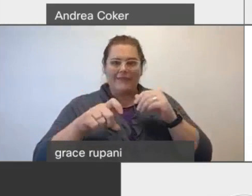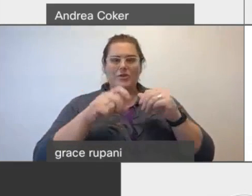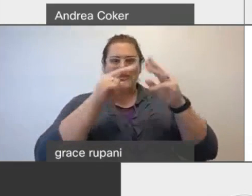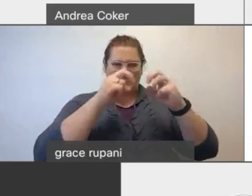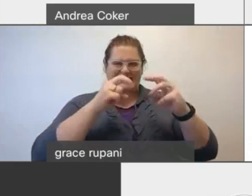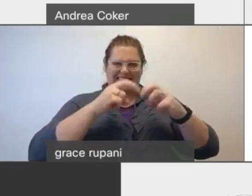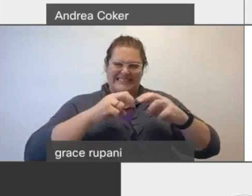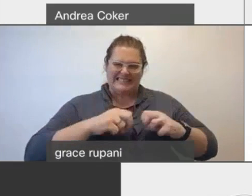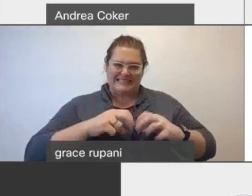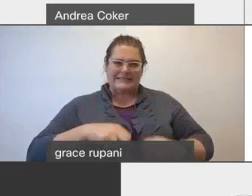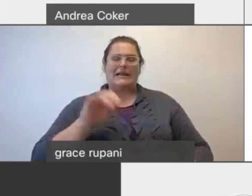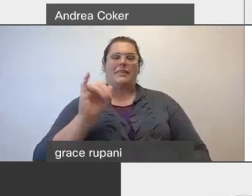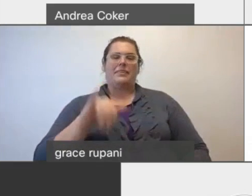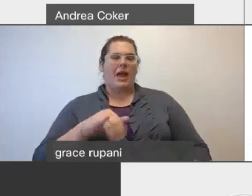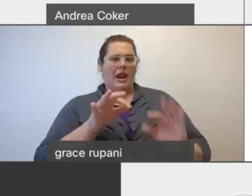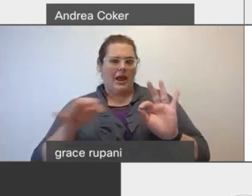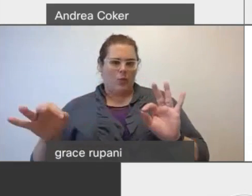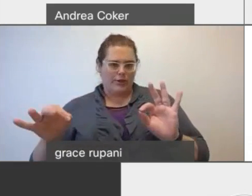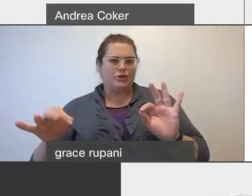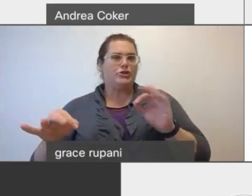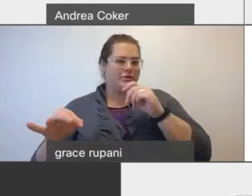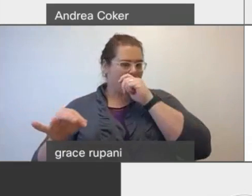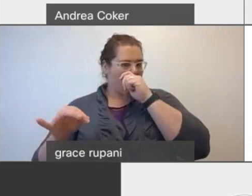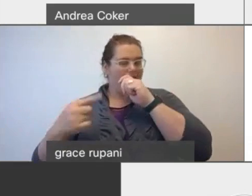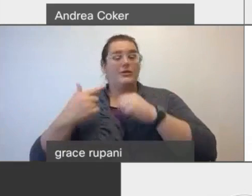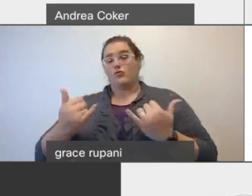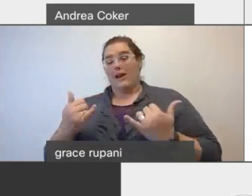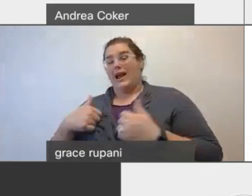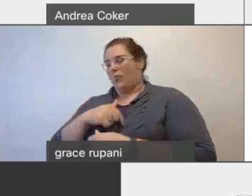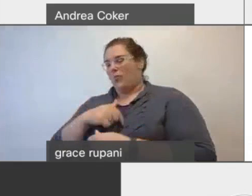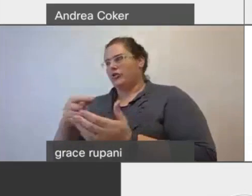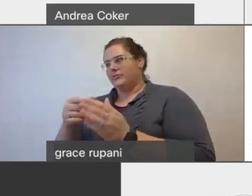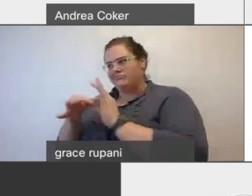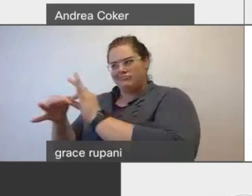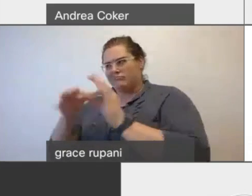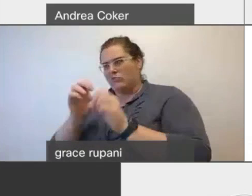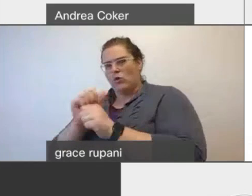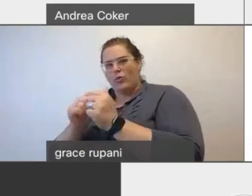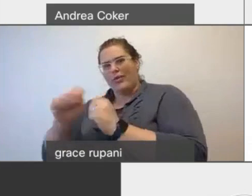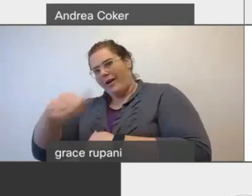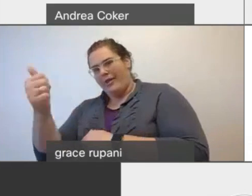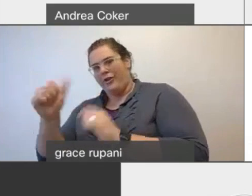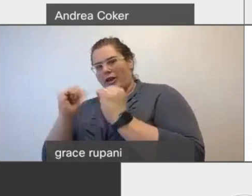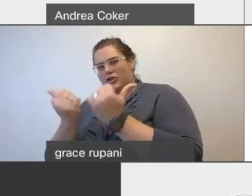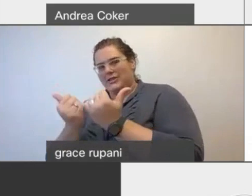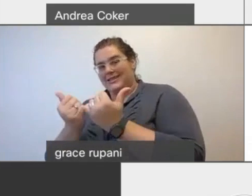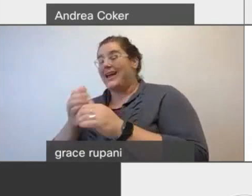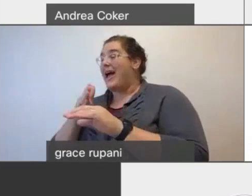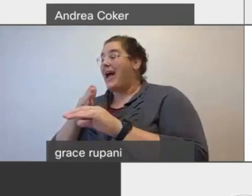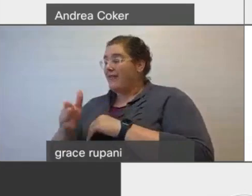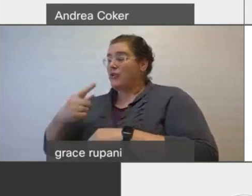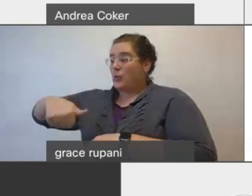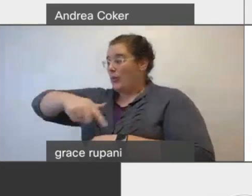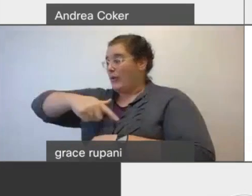on parsing all that language, and we will communicate to all of our providers once we have done that. But at